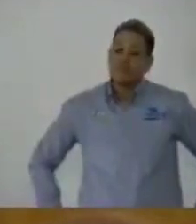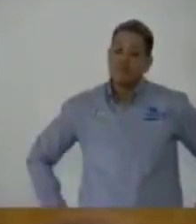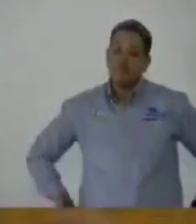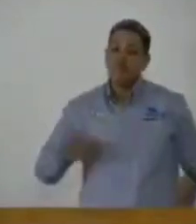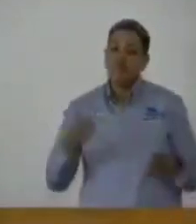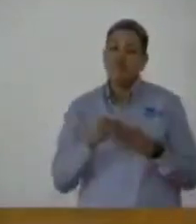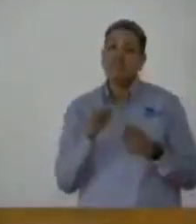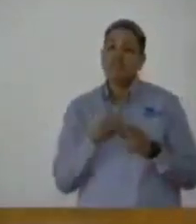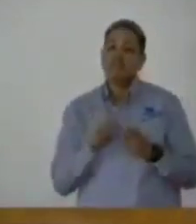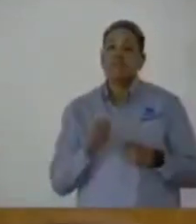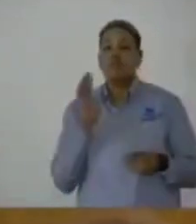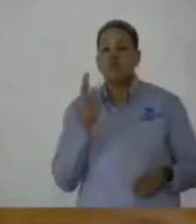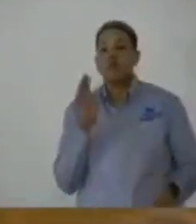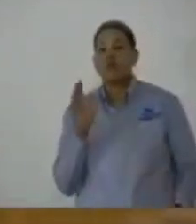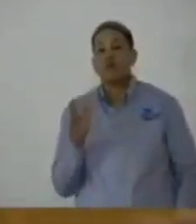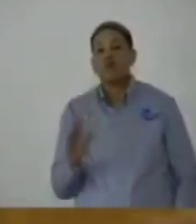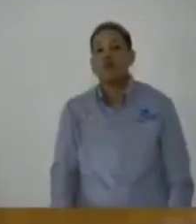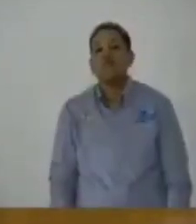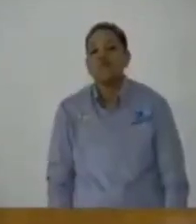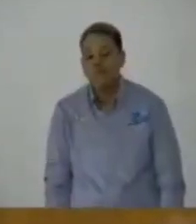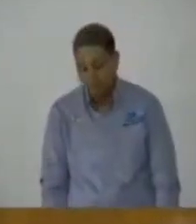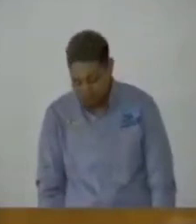We will.